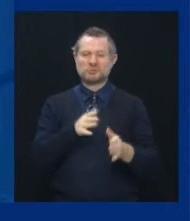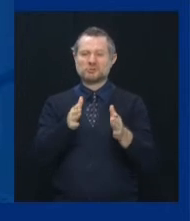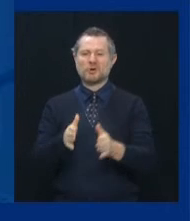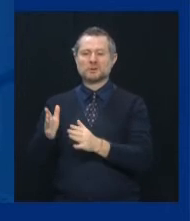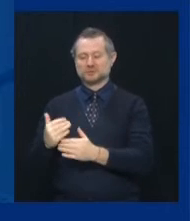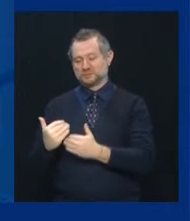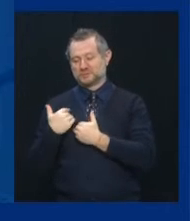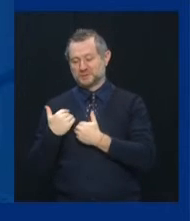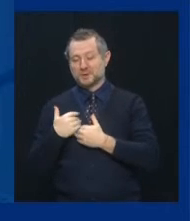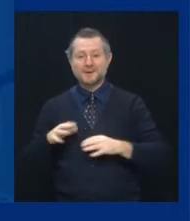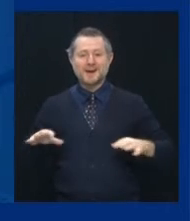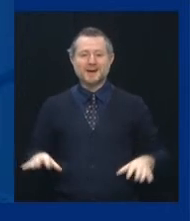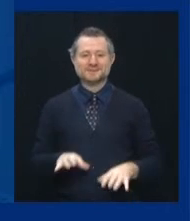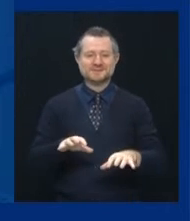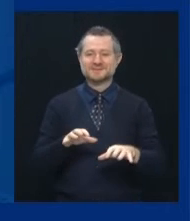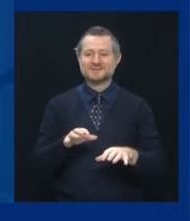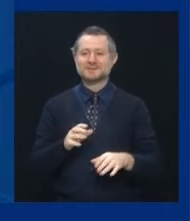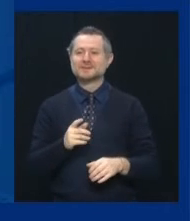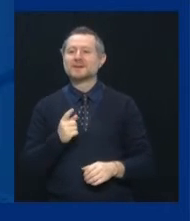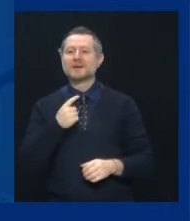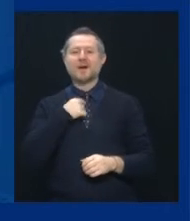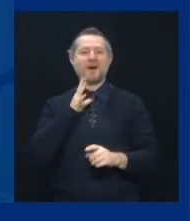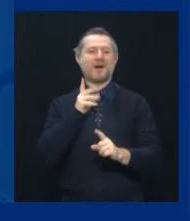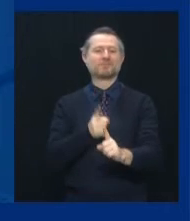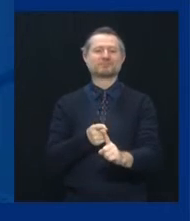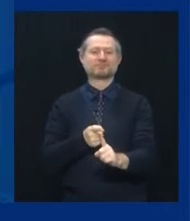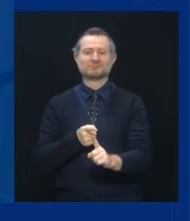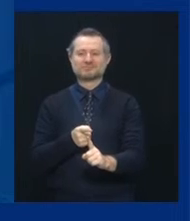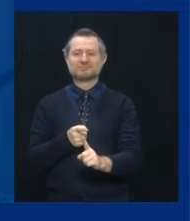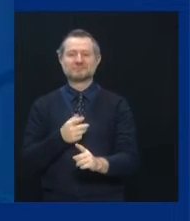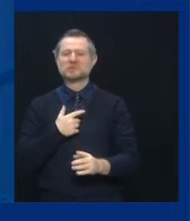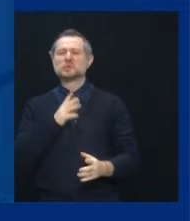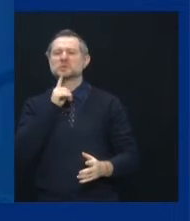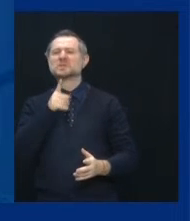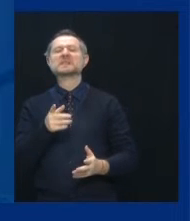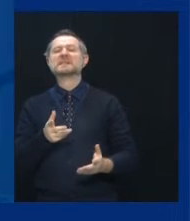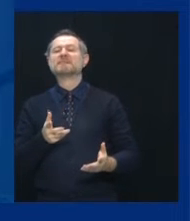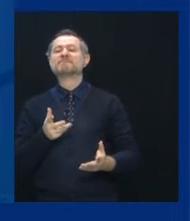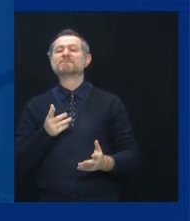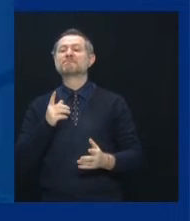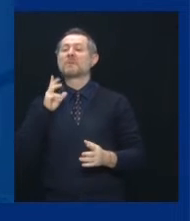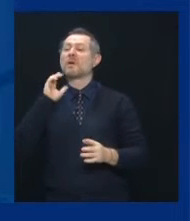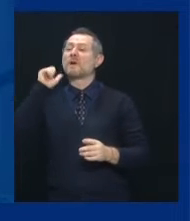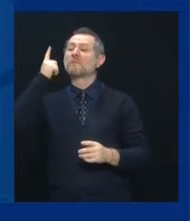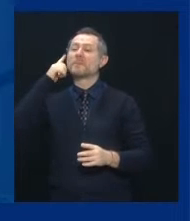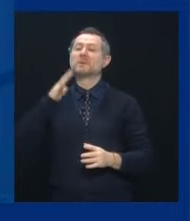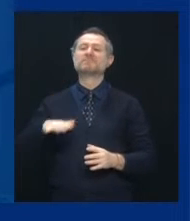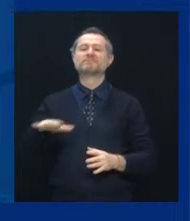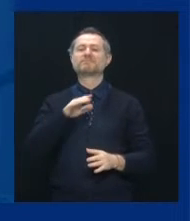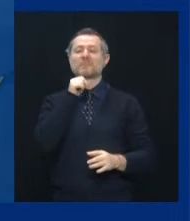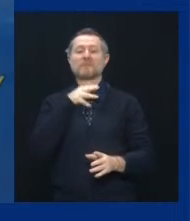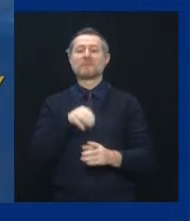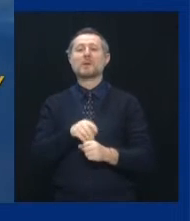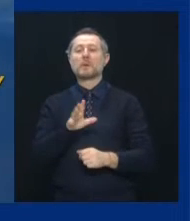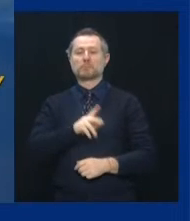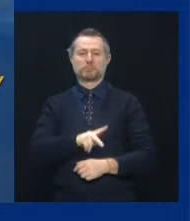a basic truth to this. It's not about government, it's personal responsibility.